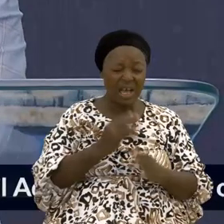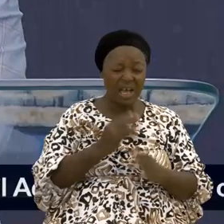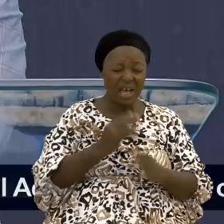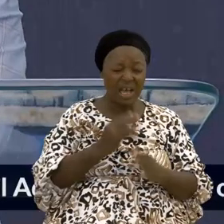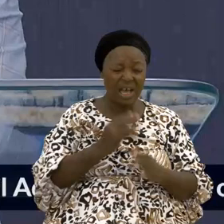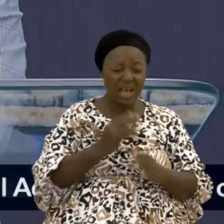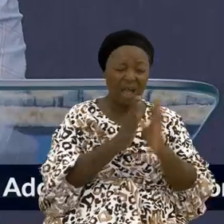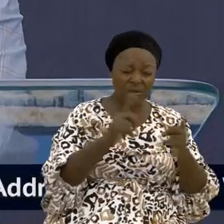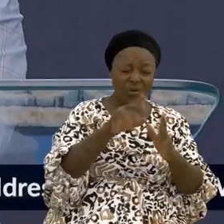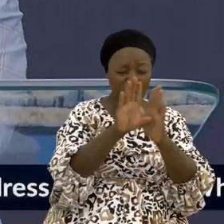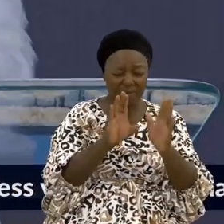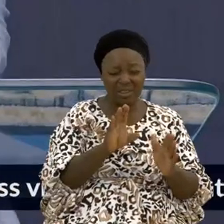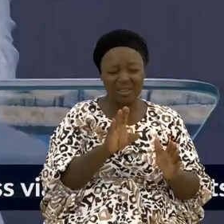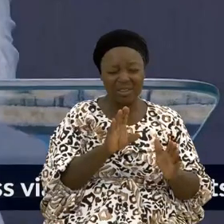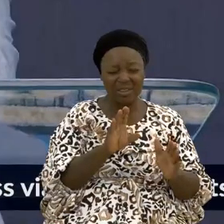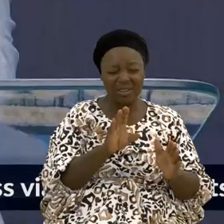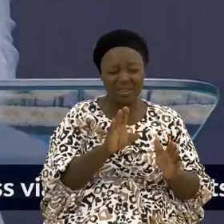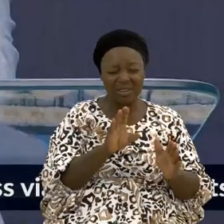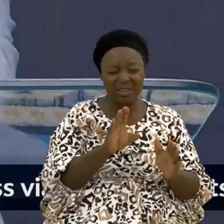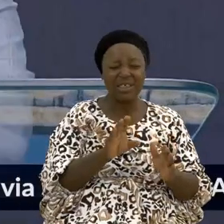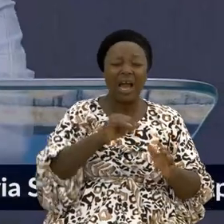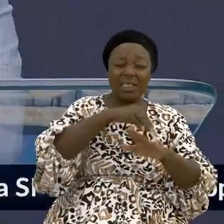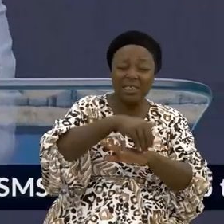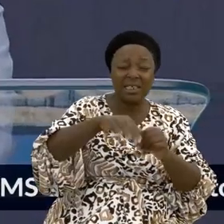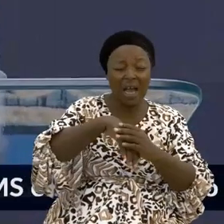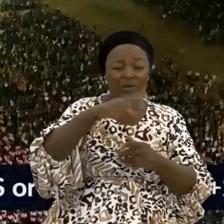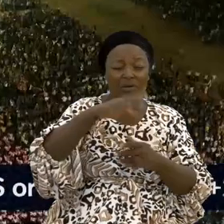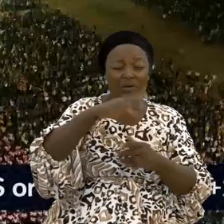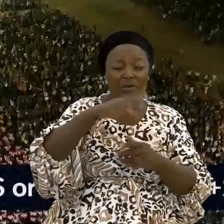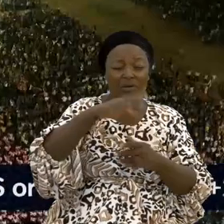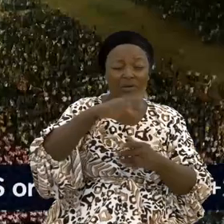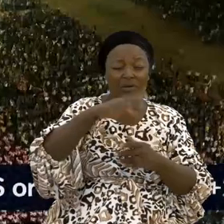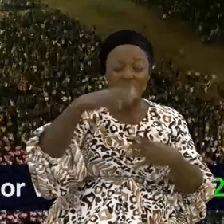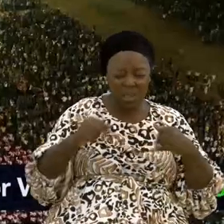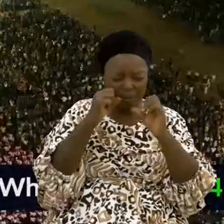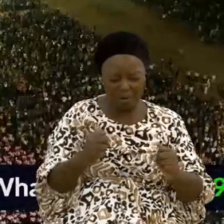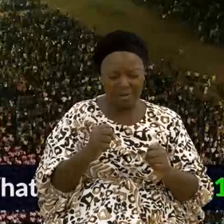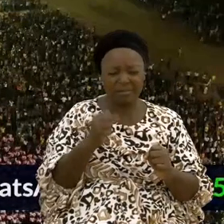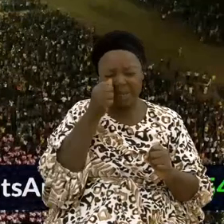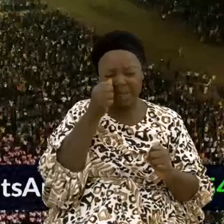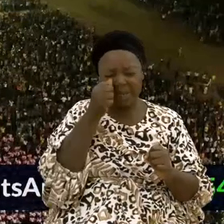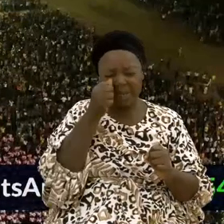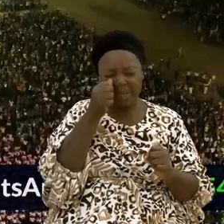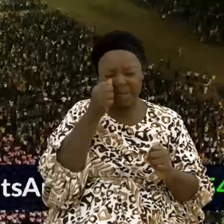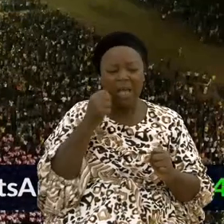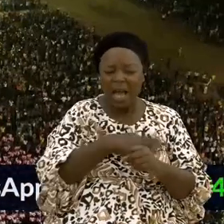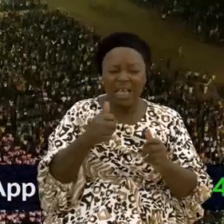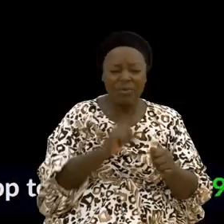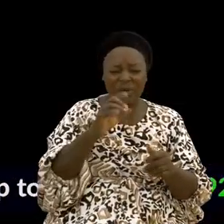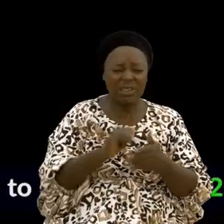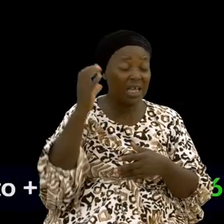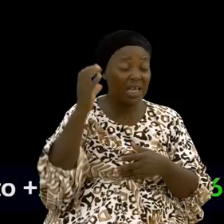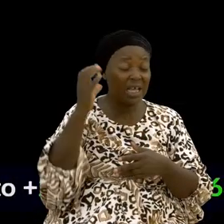according to your commandment, I send forth your healing power. And everyone